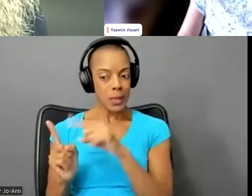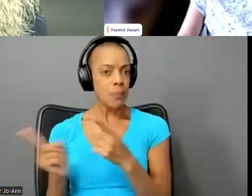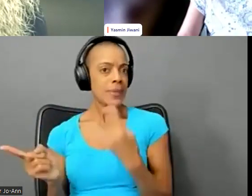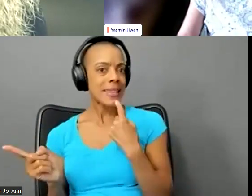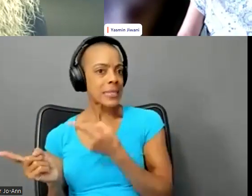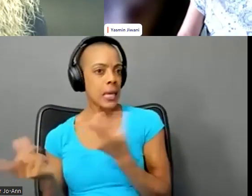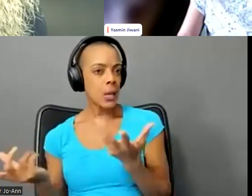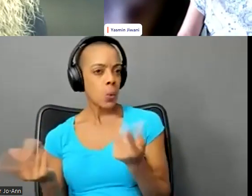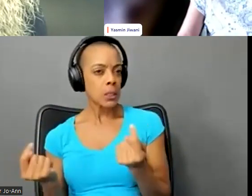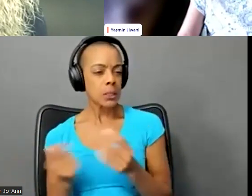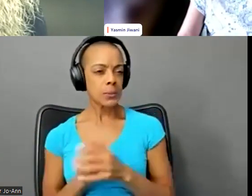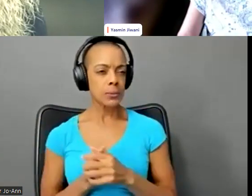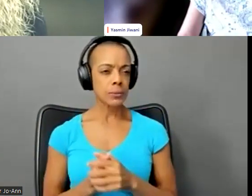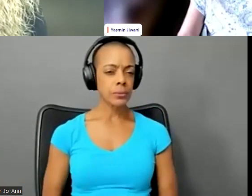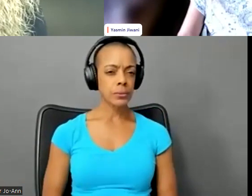Yeah, so,